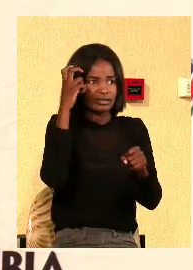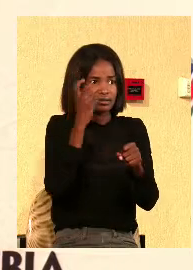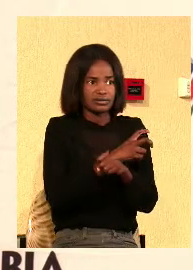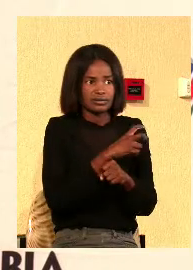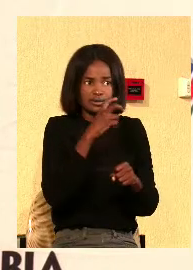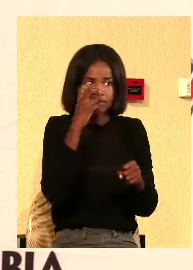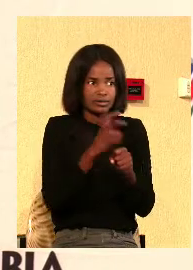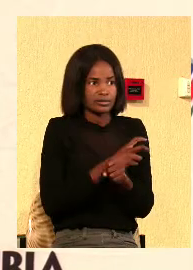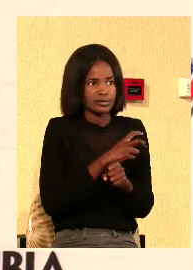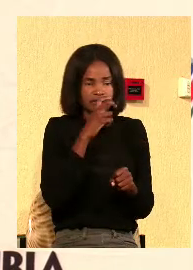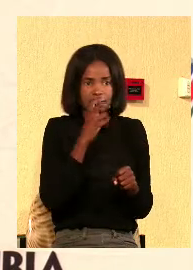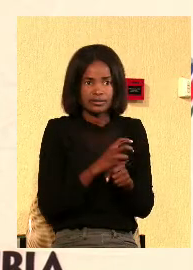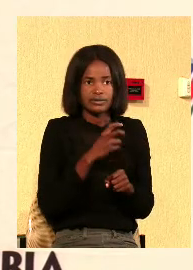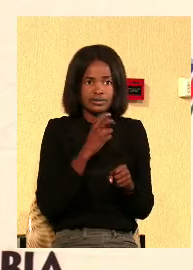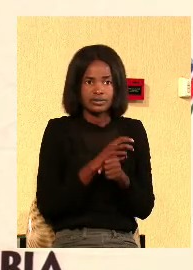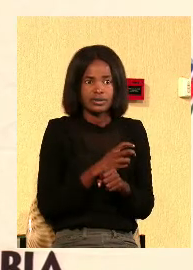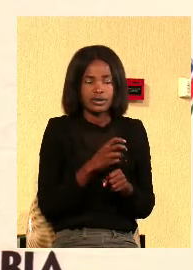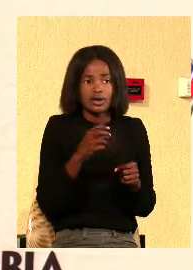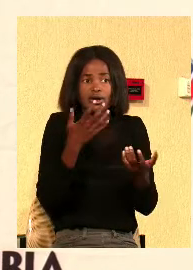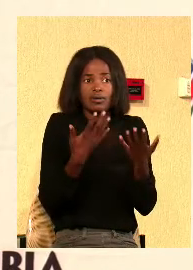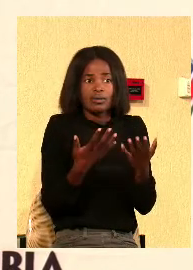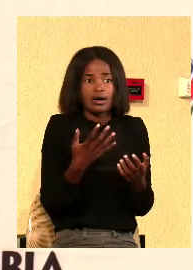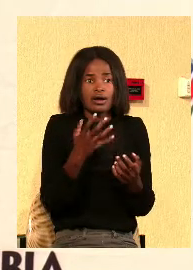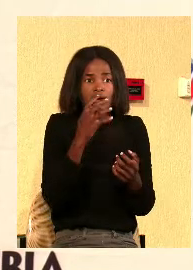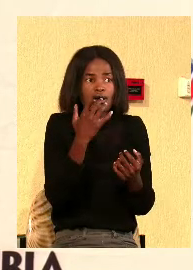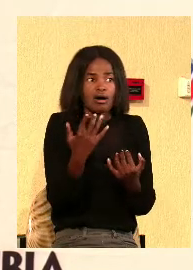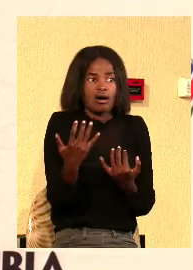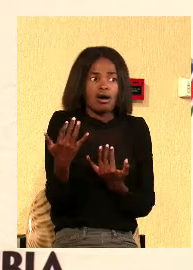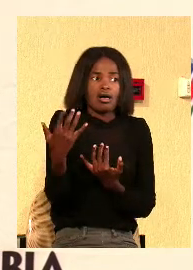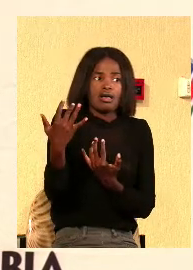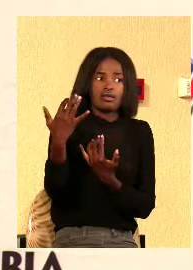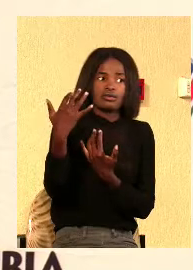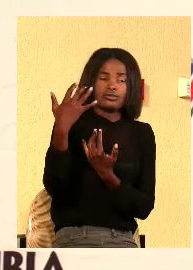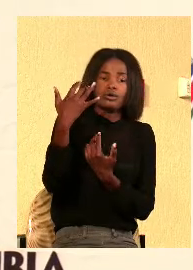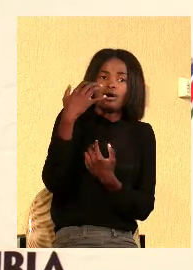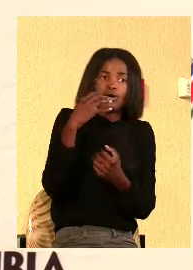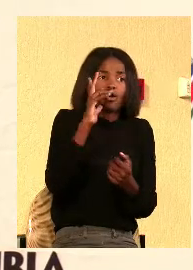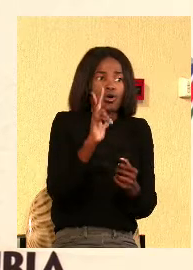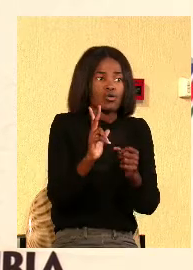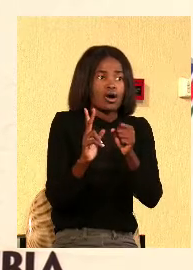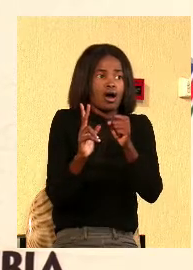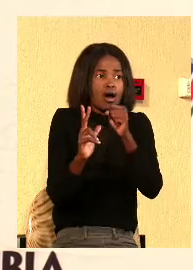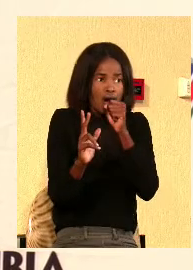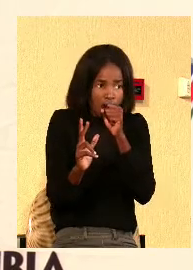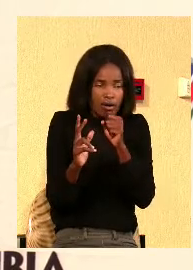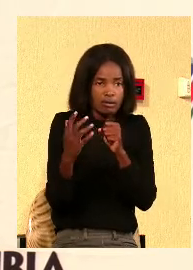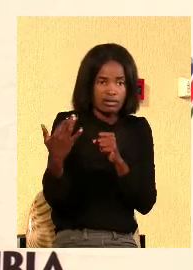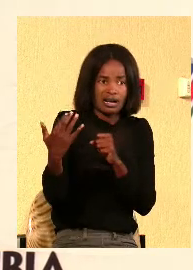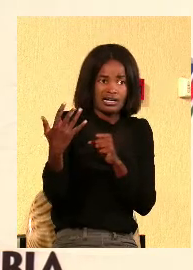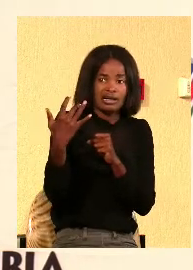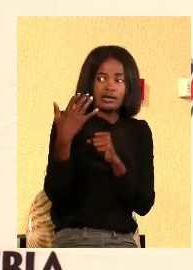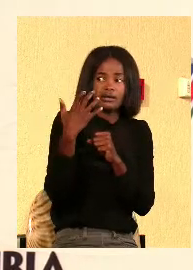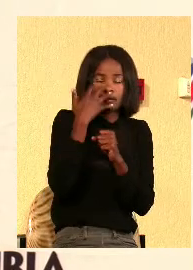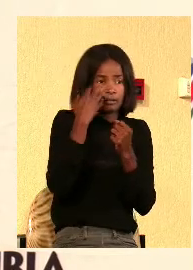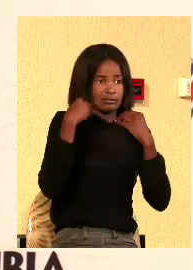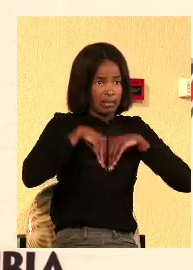through droplets that are, generated from coughing of infected person, and it can